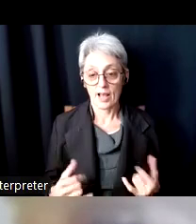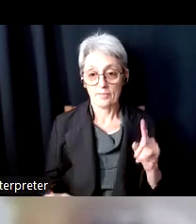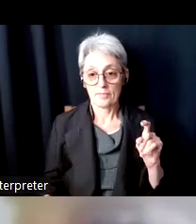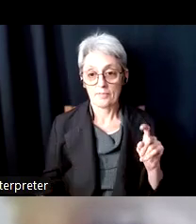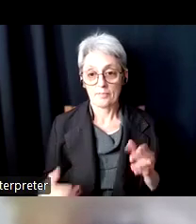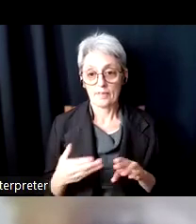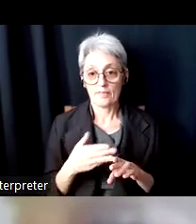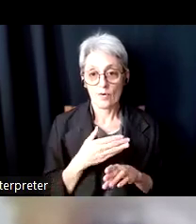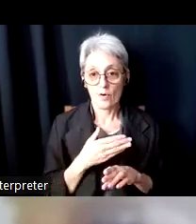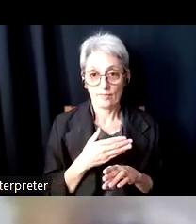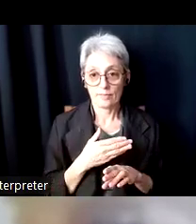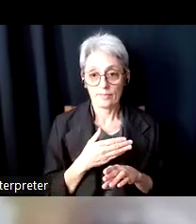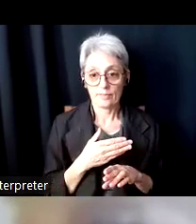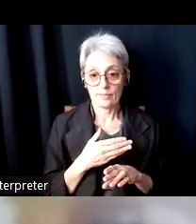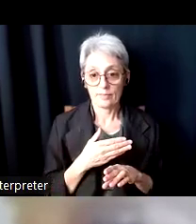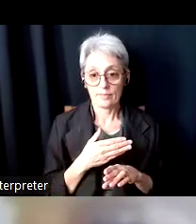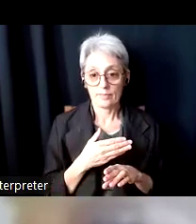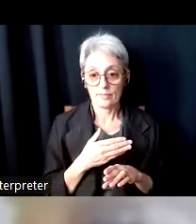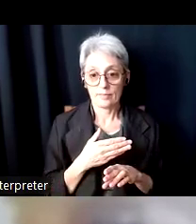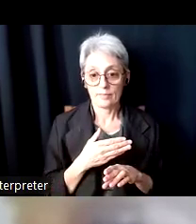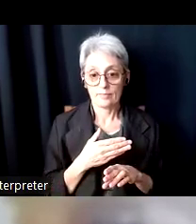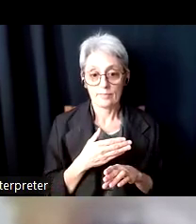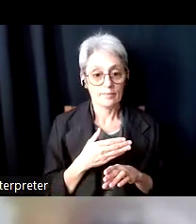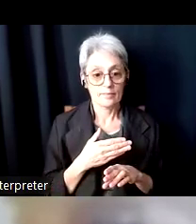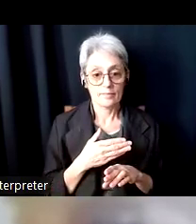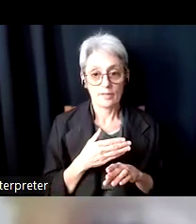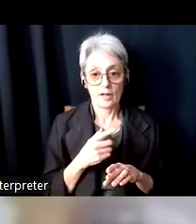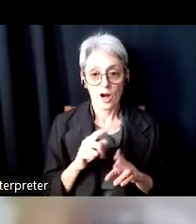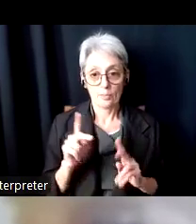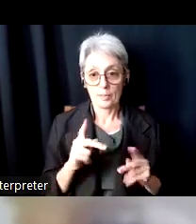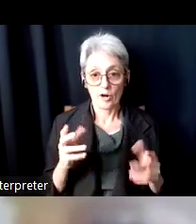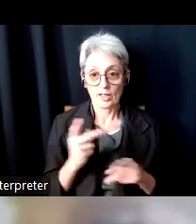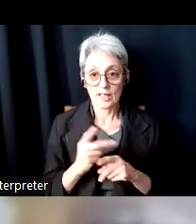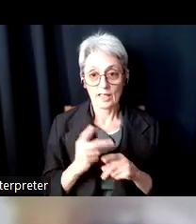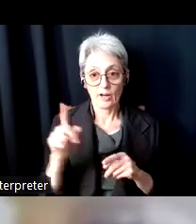before, or are people taking care of all of those? Yes.